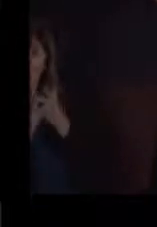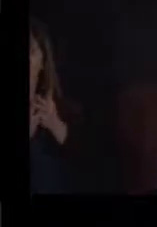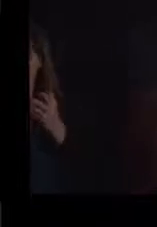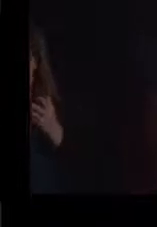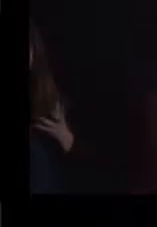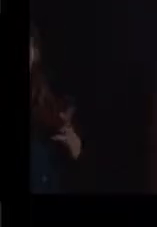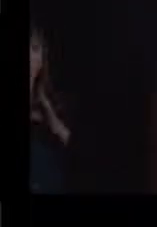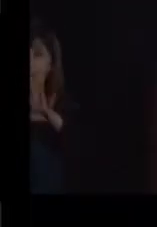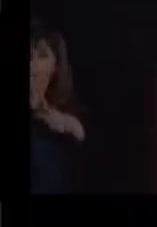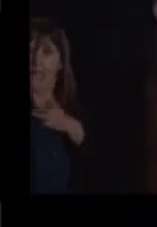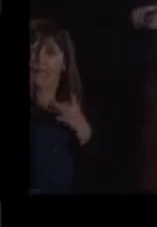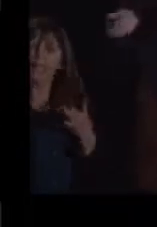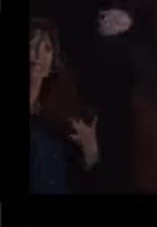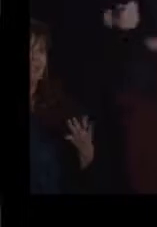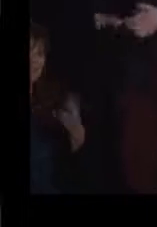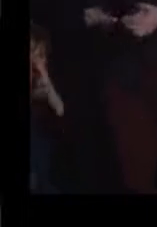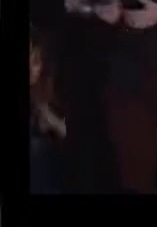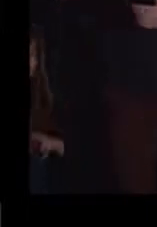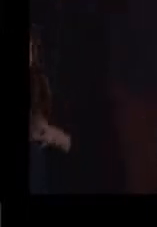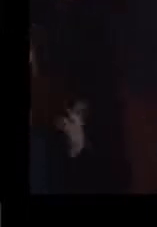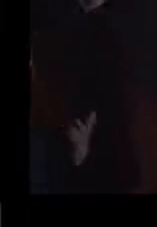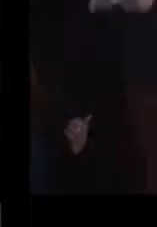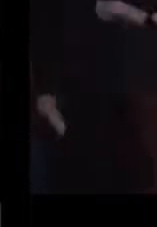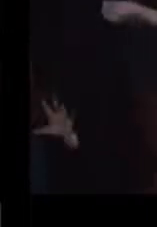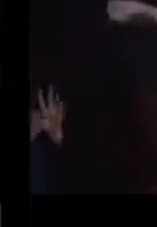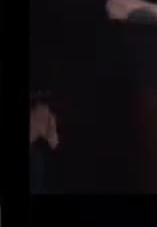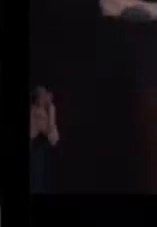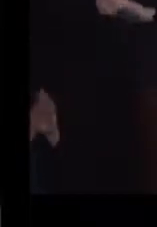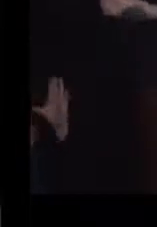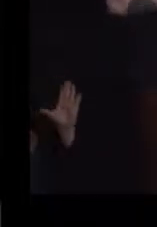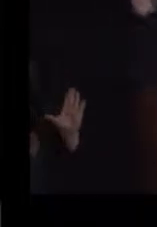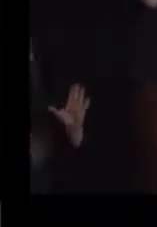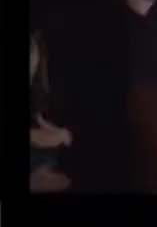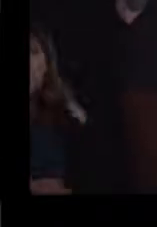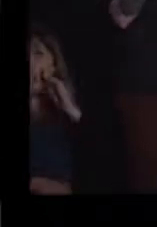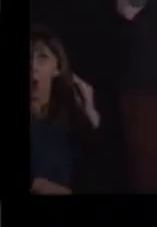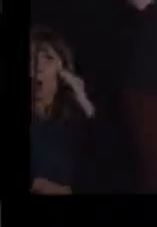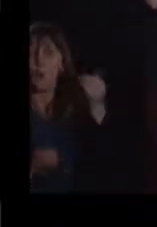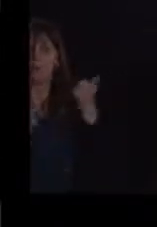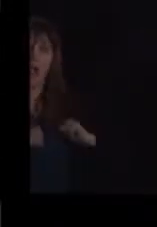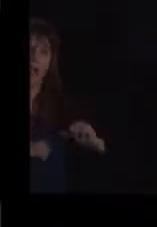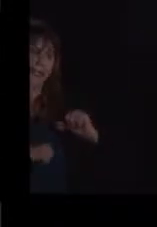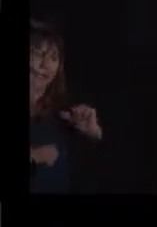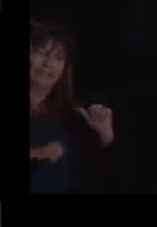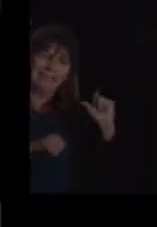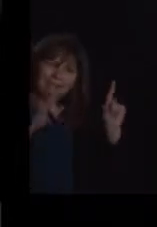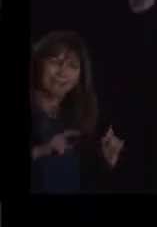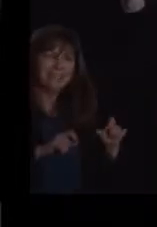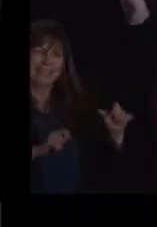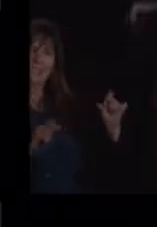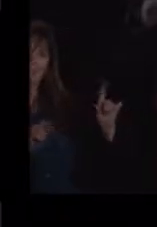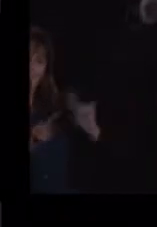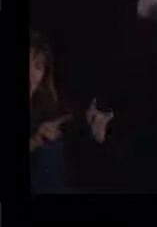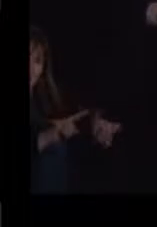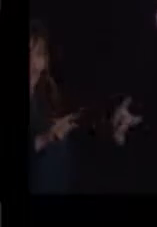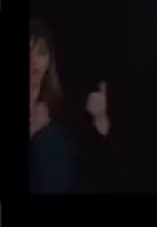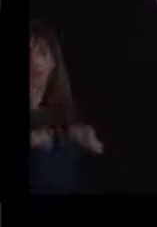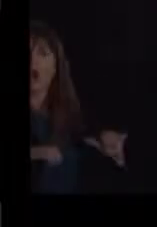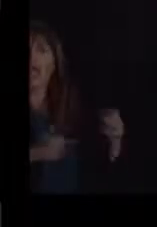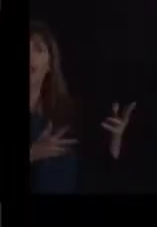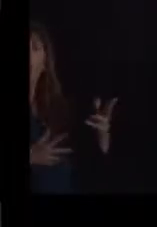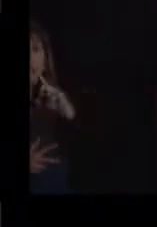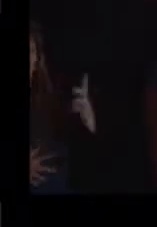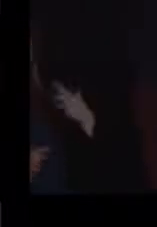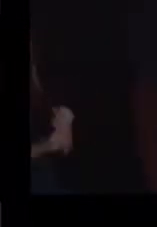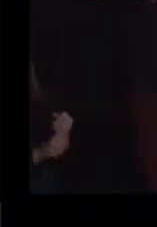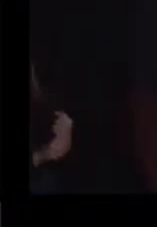forever. But I just really like that as well, just trying to learn and just, you know, do this stuff at home. And then seeing where that can go as well. Just you make it because you want to